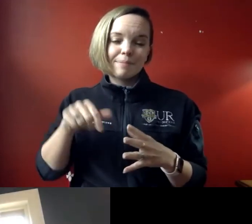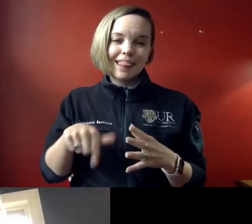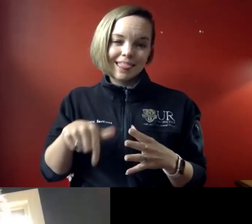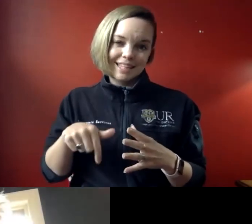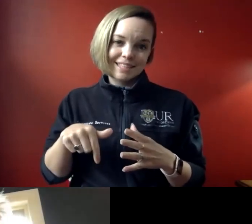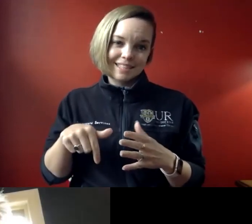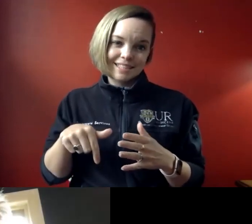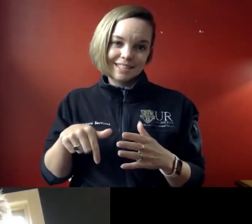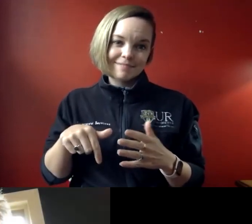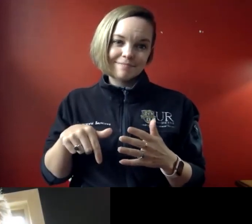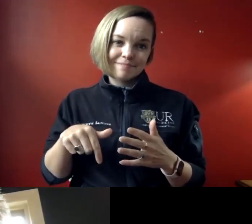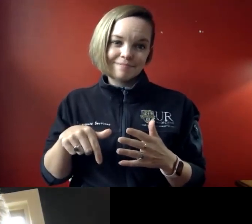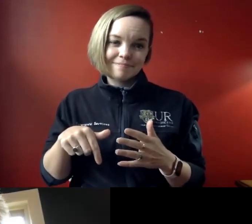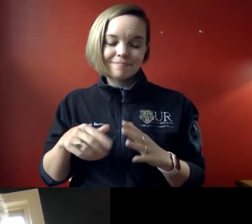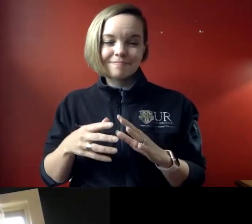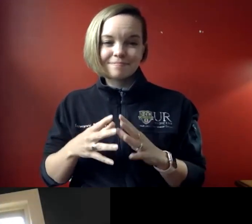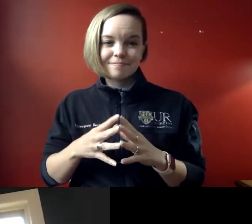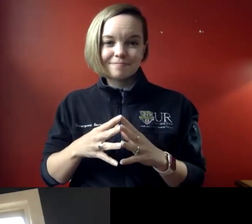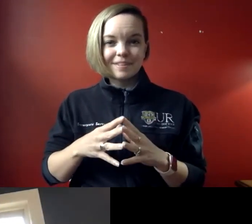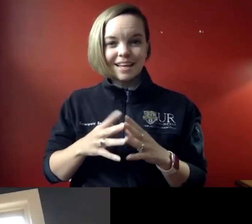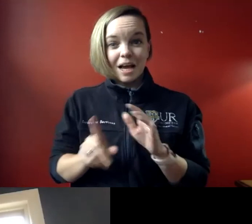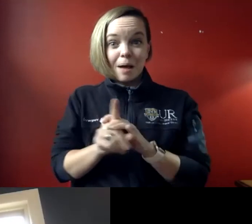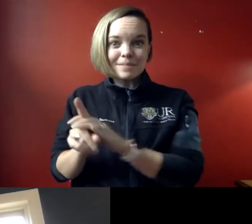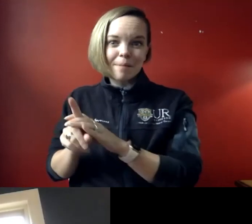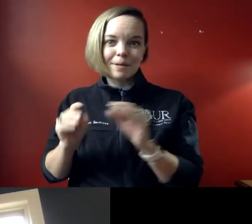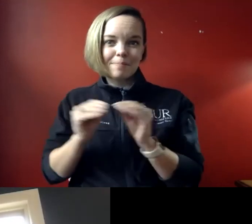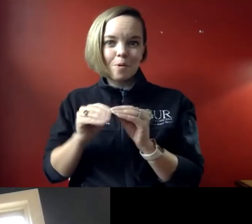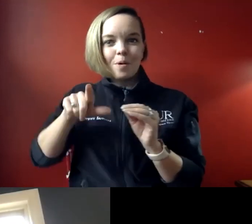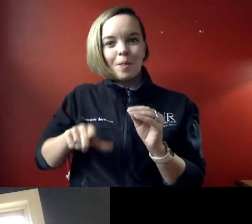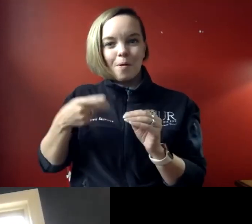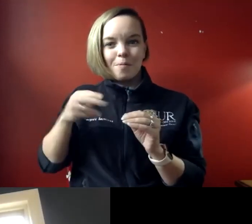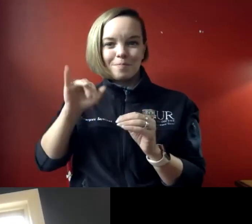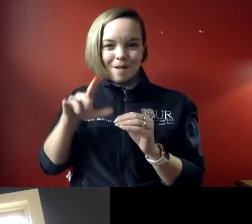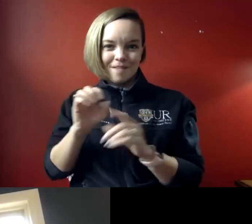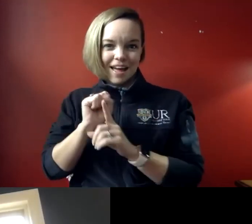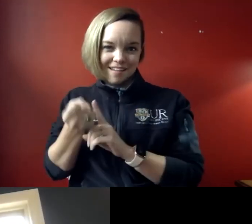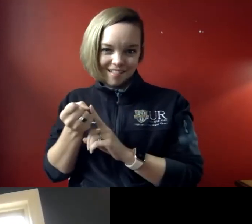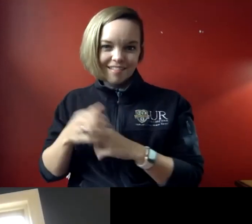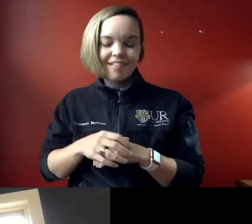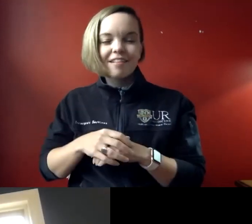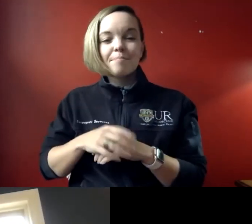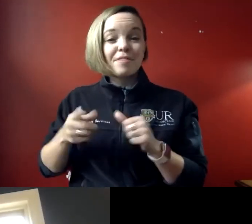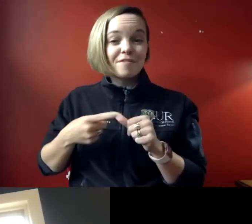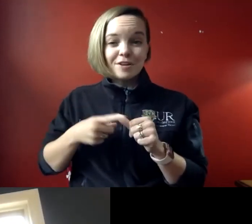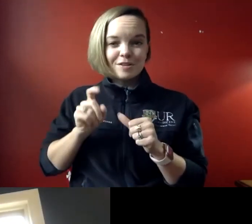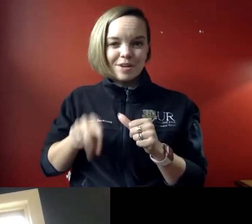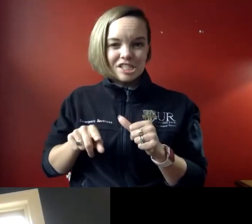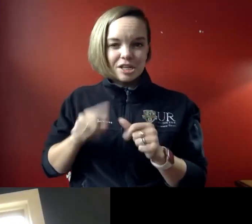less much lower profile cases, is this believable in